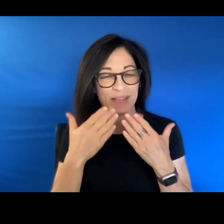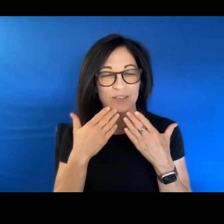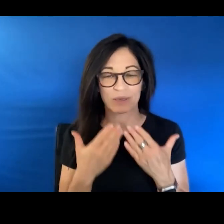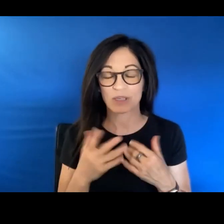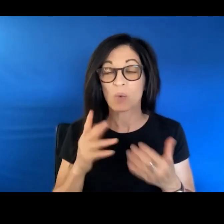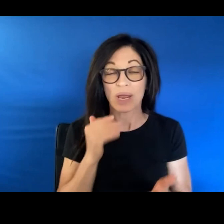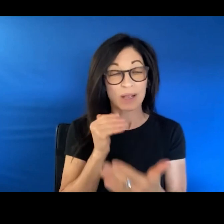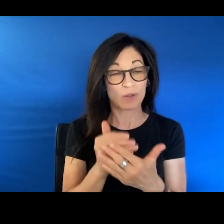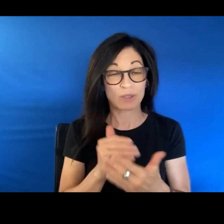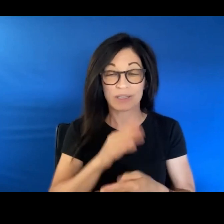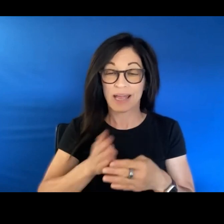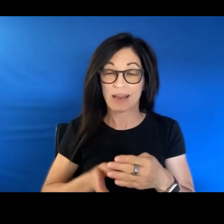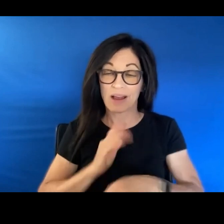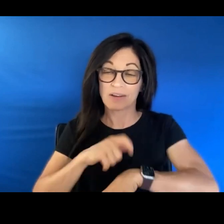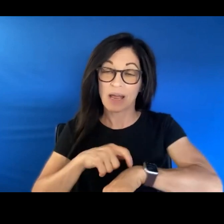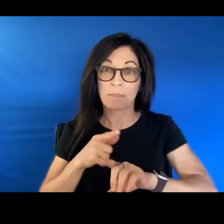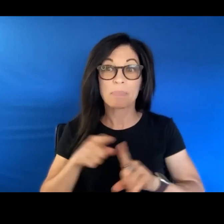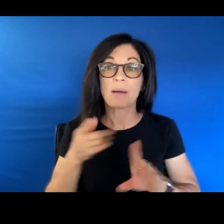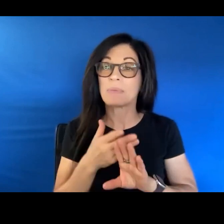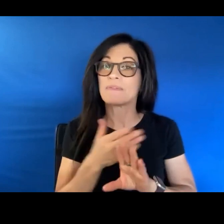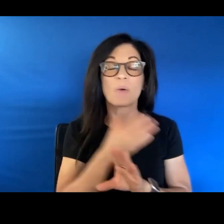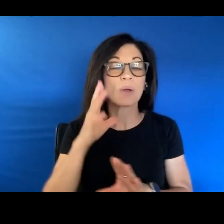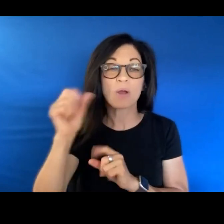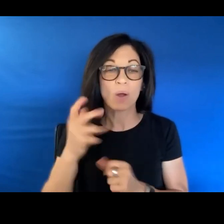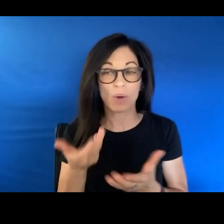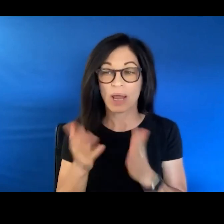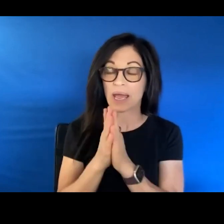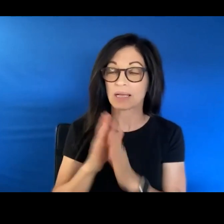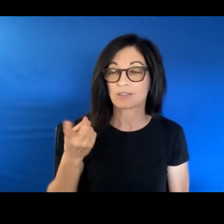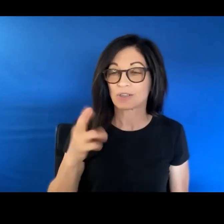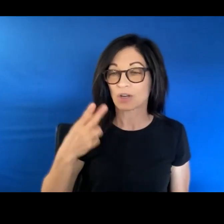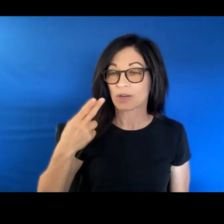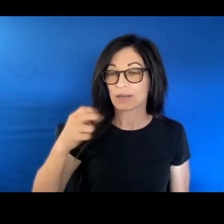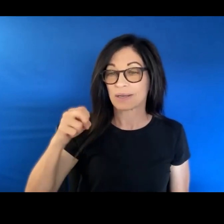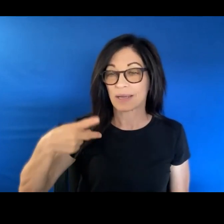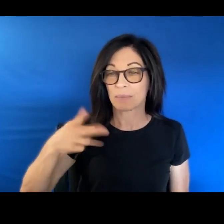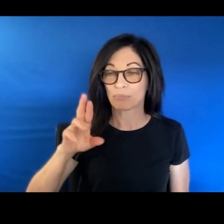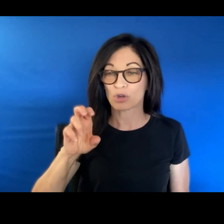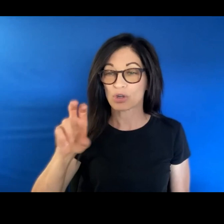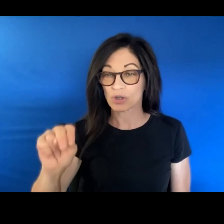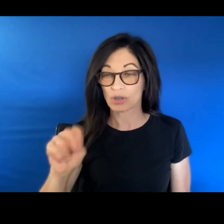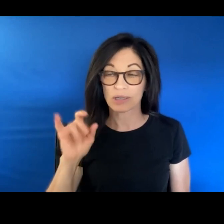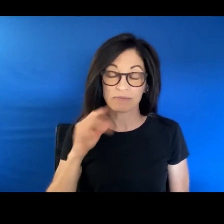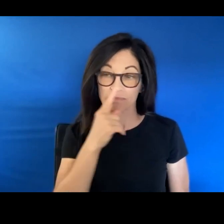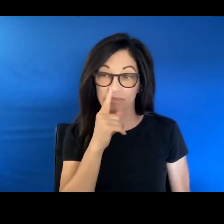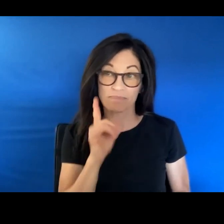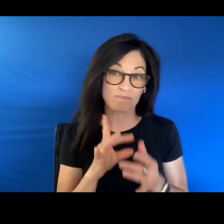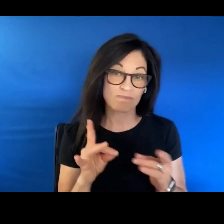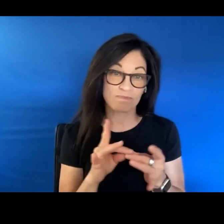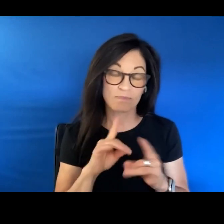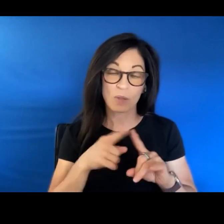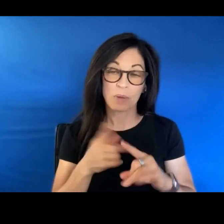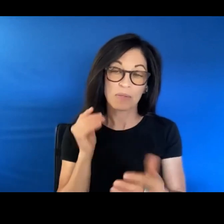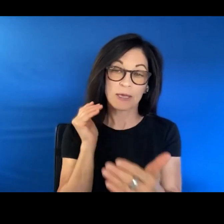time, but before we go, I was going to call on Dr. Hepburn, if you would, to just make a few comments on the